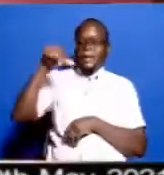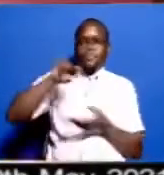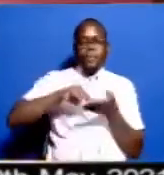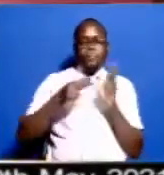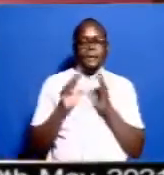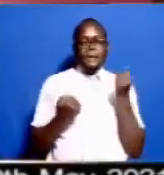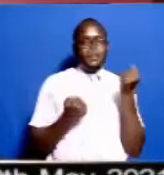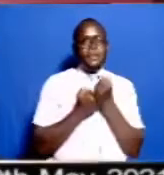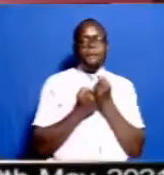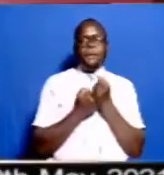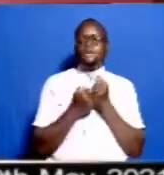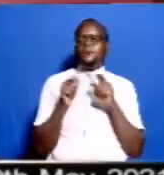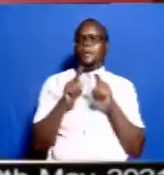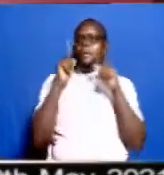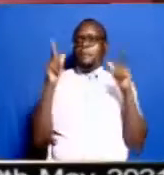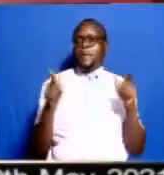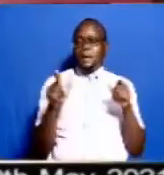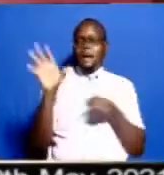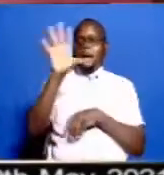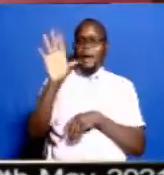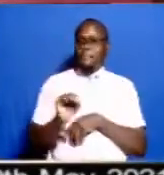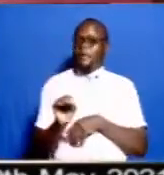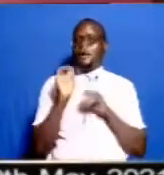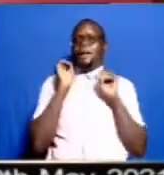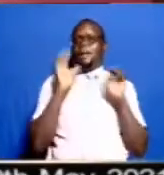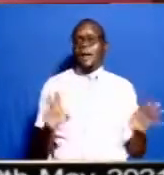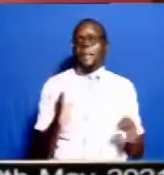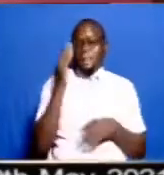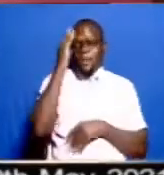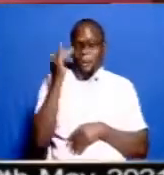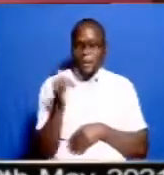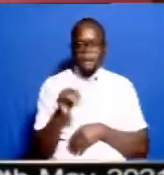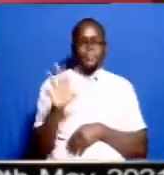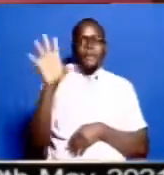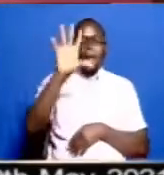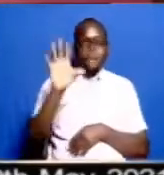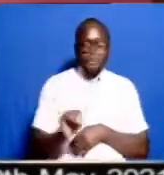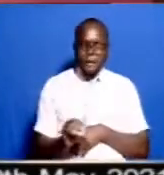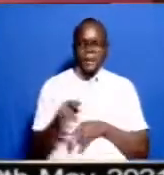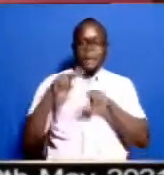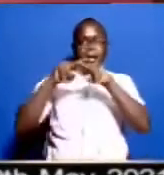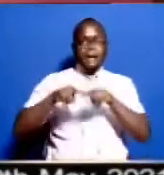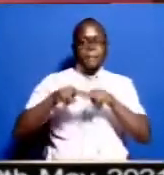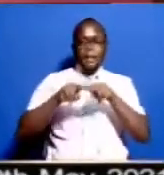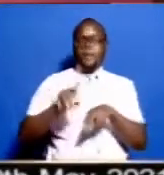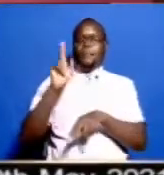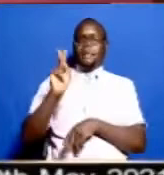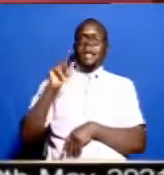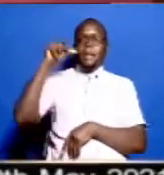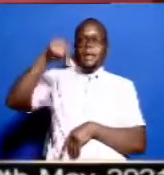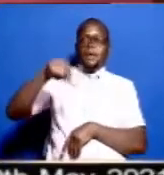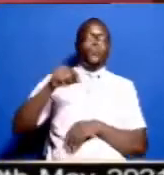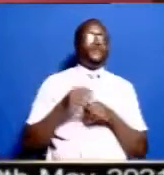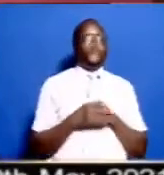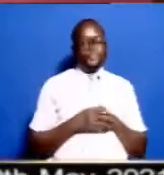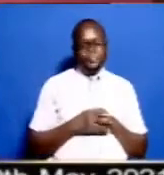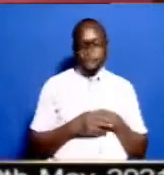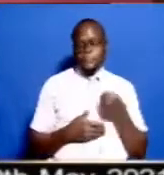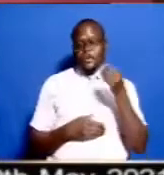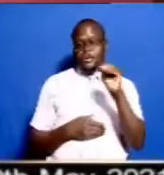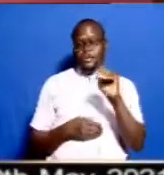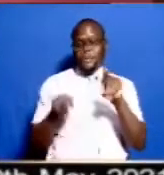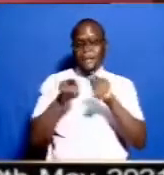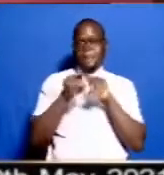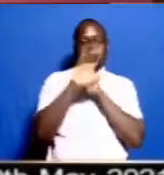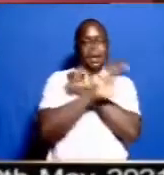not supporting the bigger continent of Africa, because the entire continent of Africa depends on Kenya Airways for connectivity. So as a